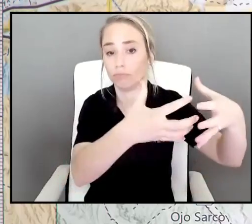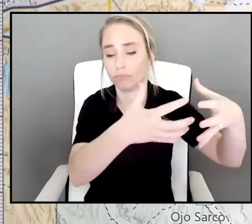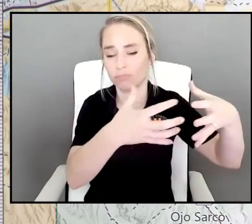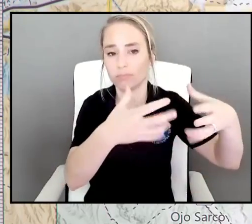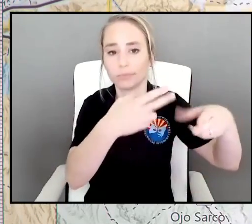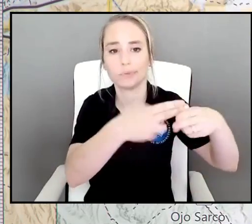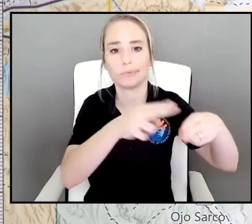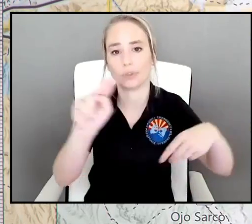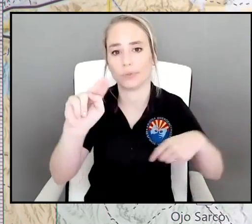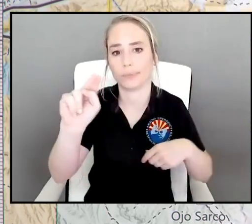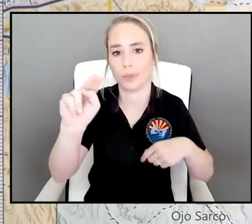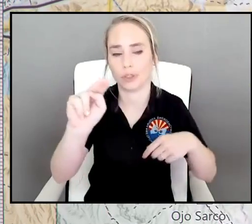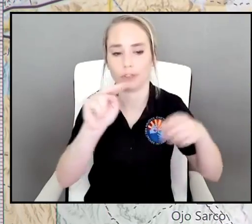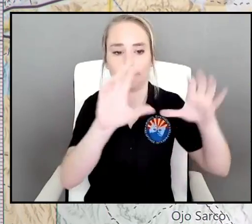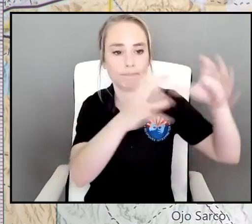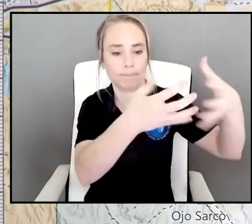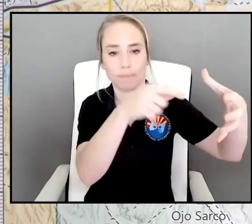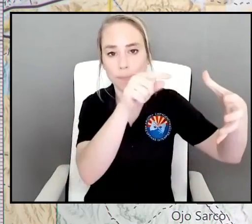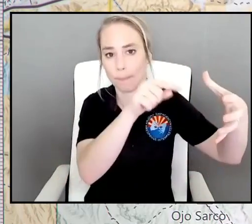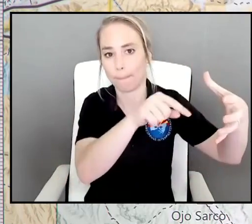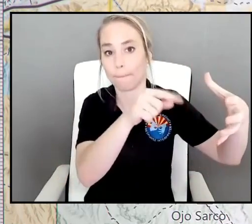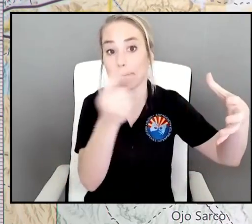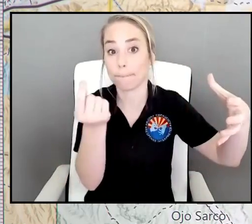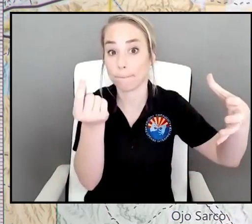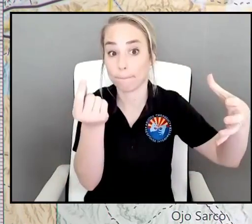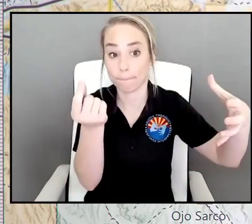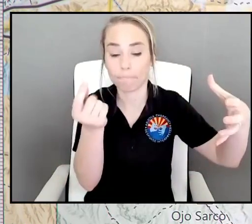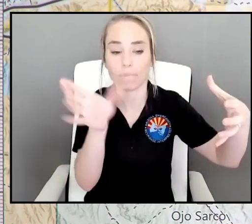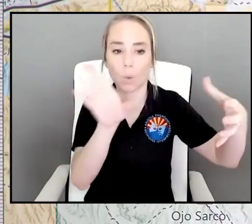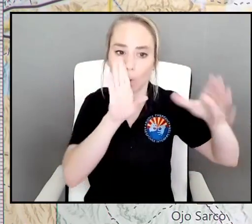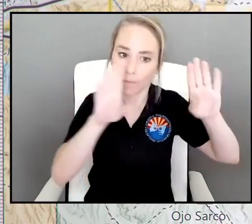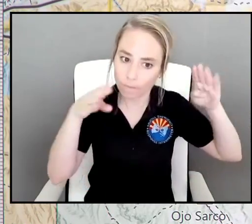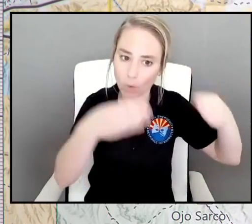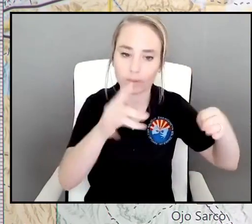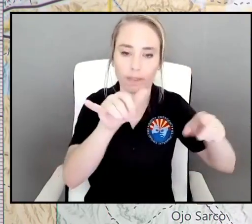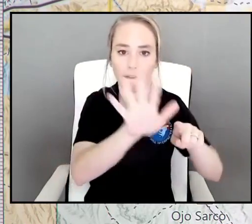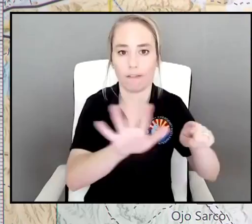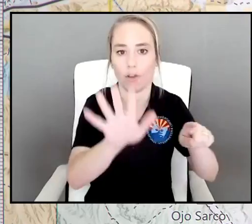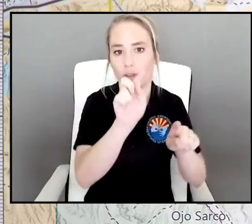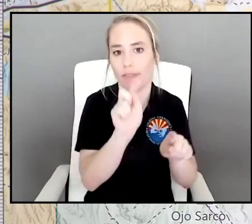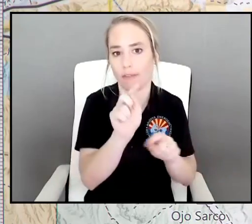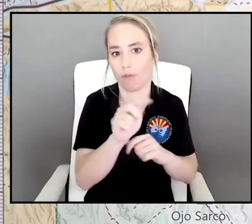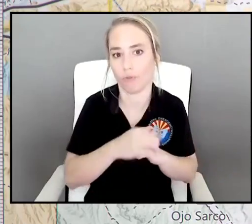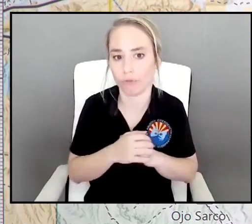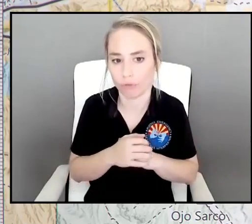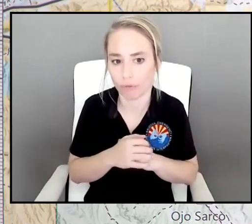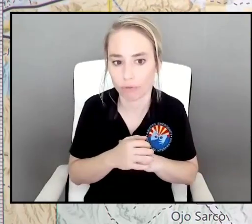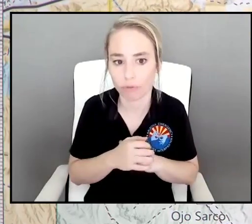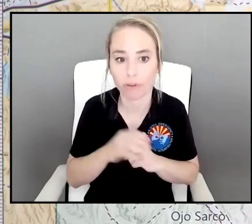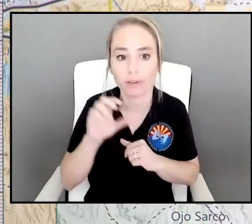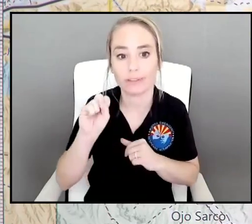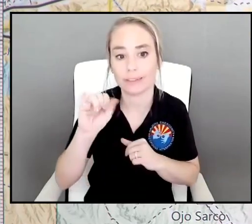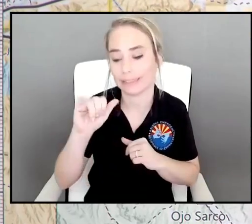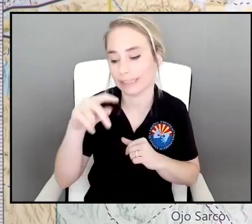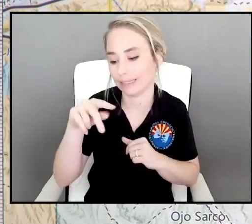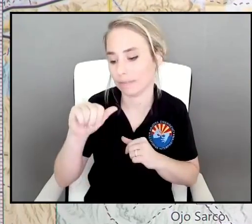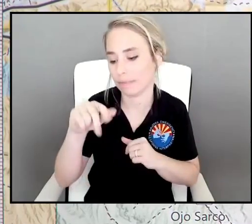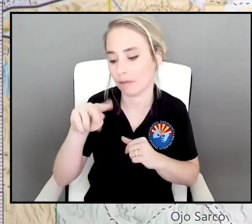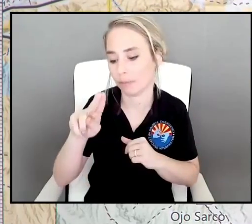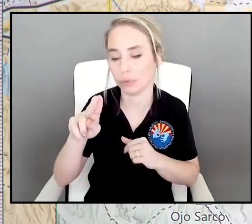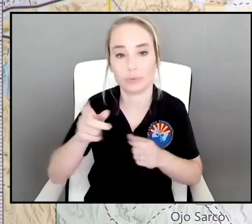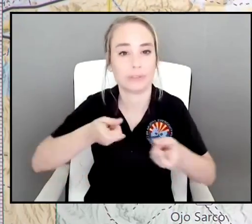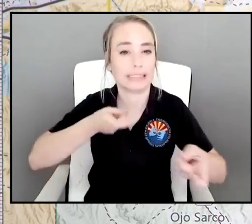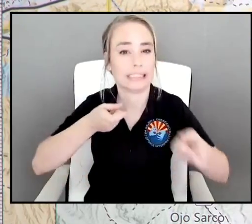going to start concentrating on all of this area right in here. So if you go up towards the Sipapu ski area